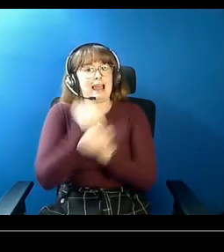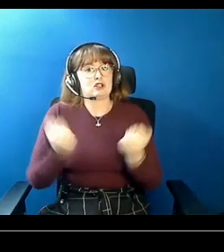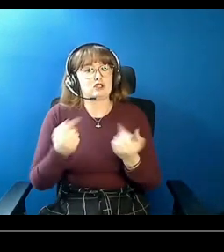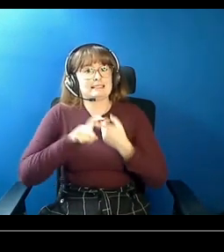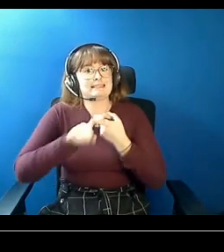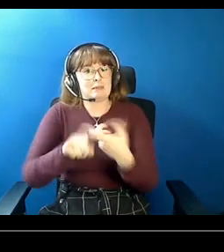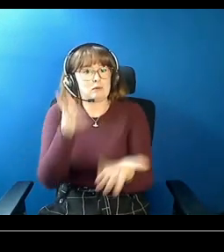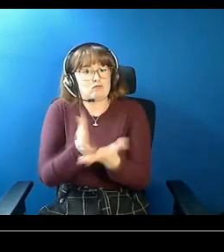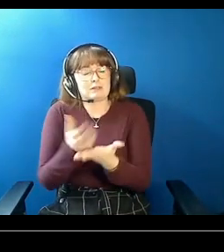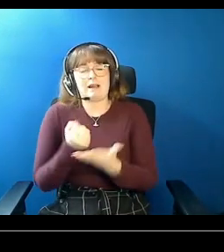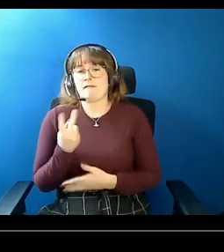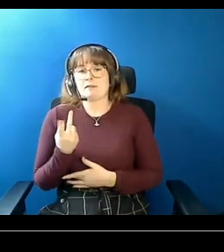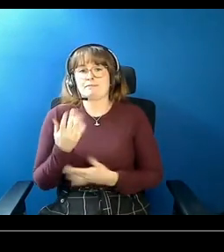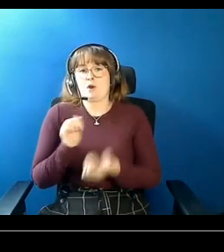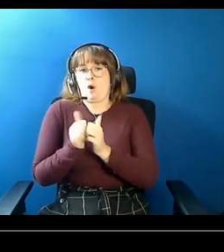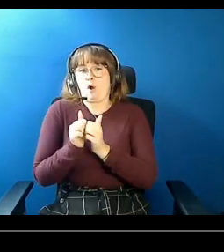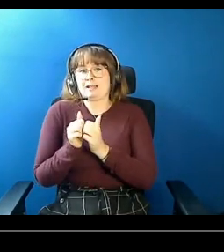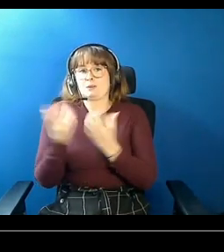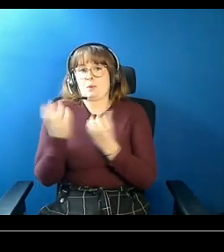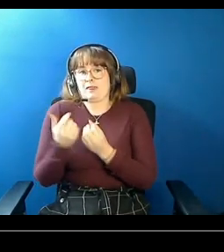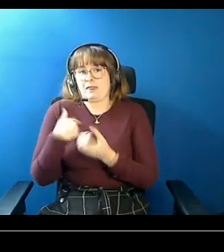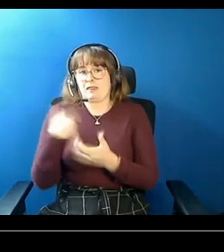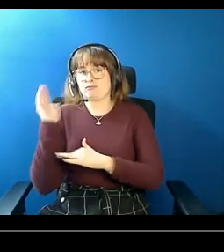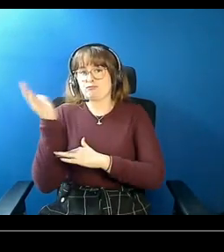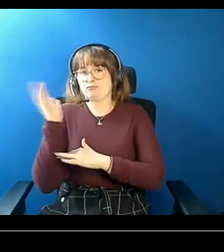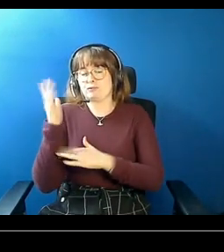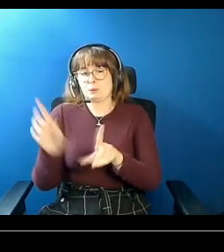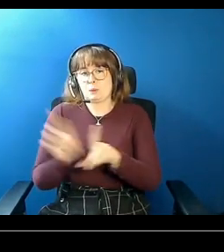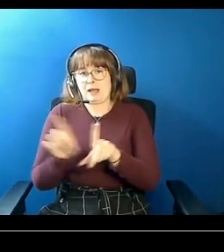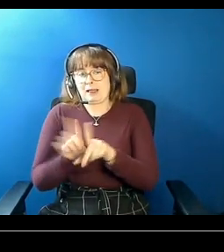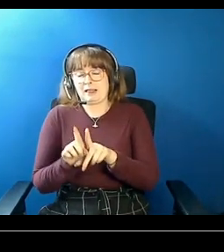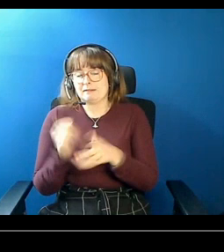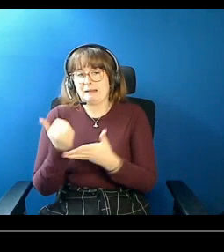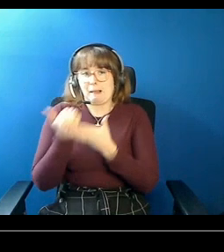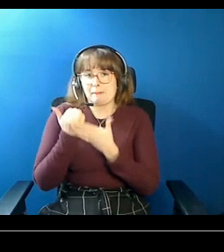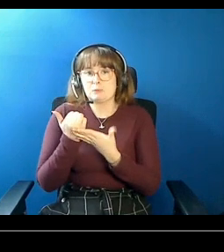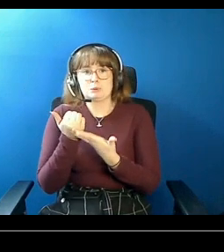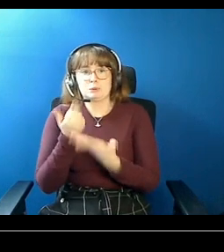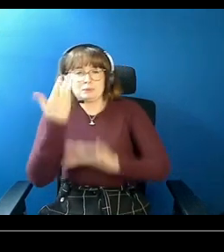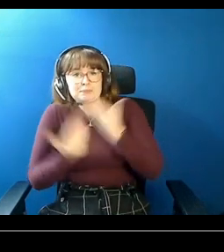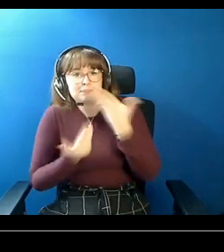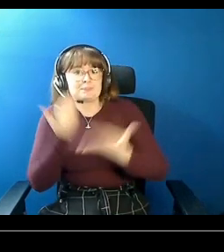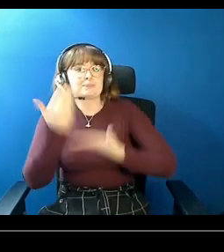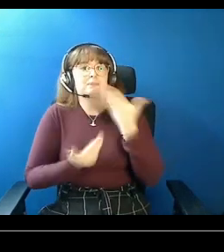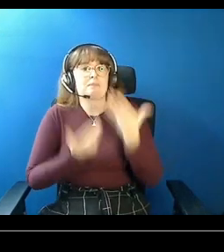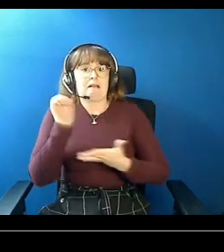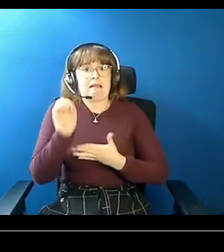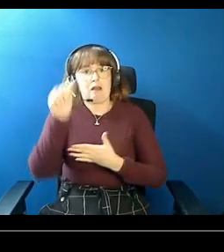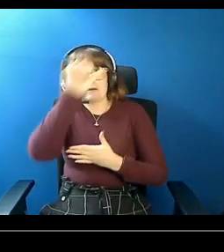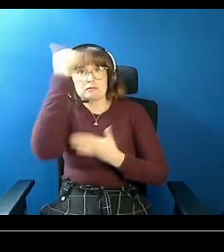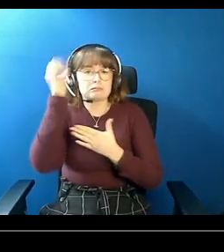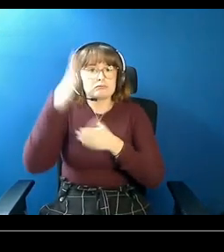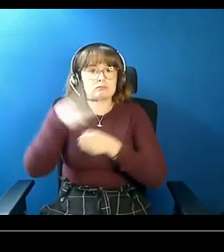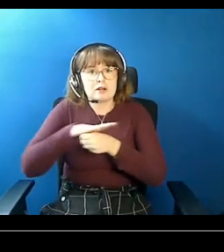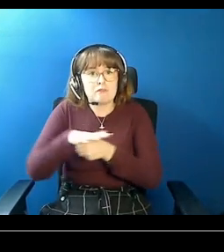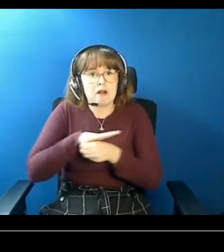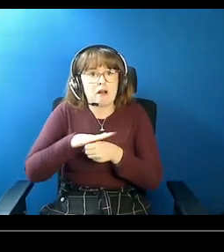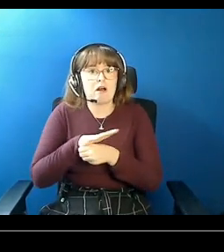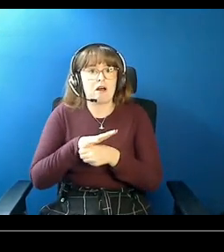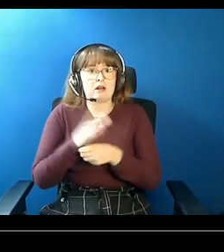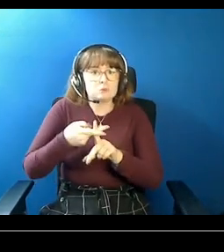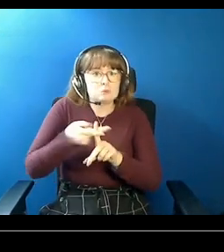couple of my esteemed colleagues this afternoon who can help to give some insight into their expertise and the sorts of tools that